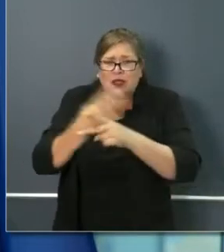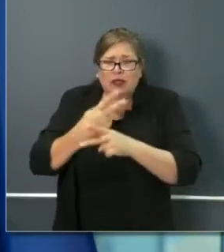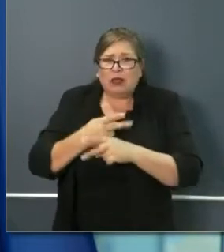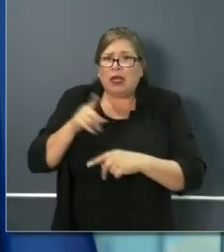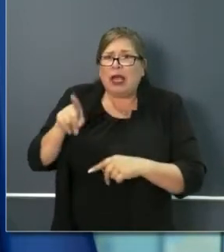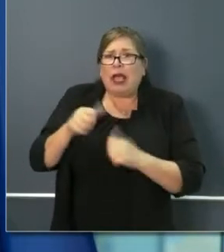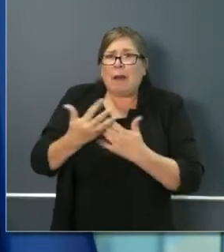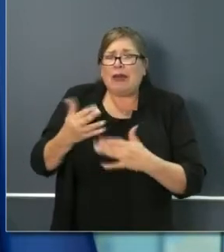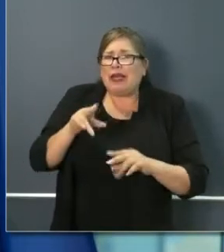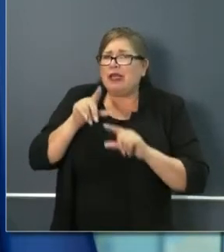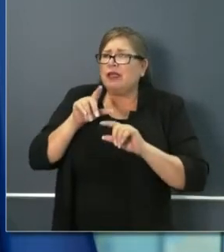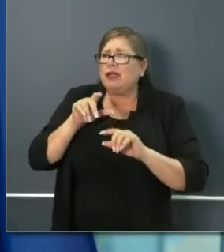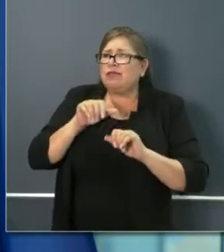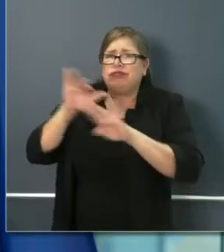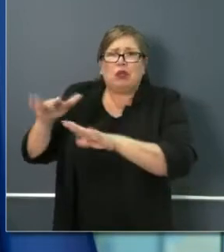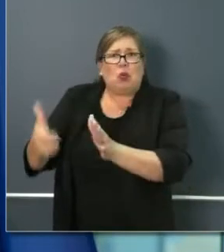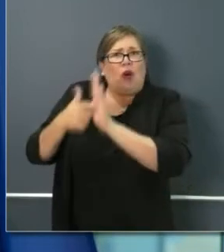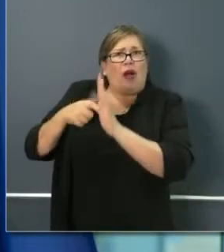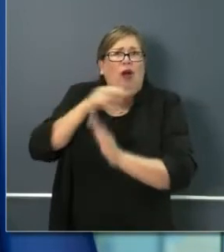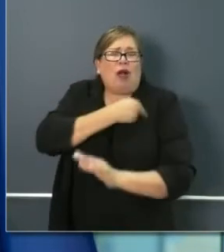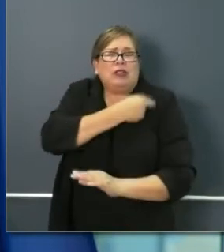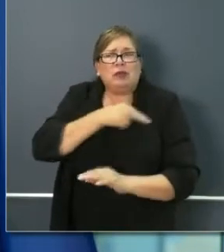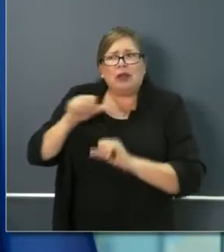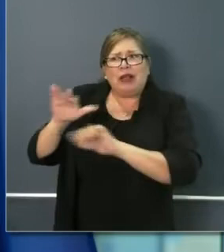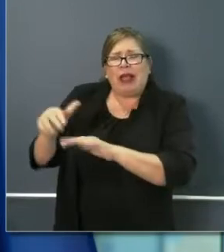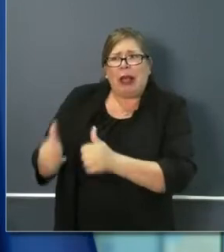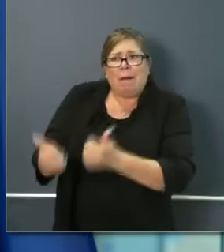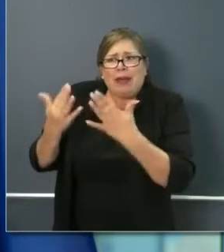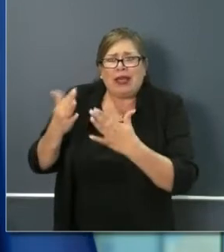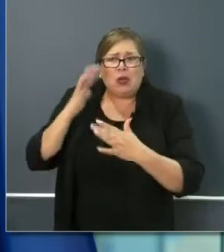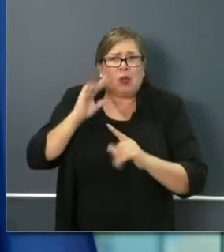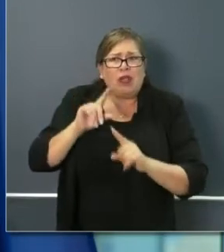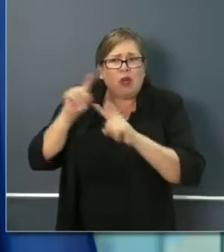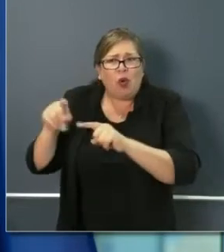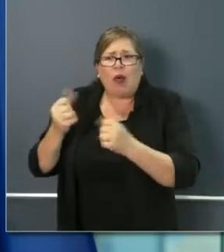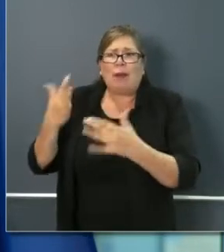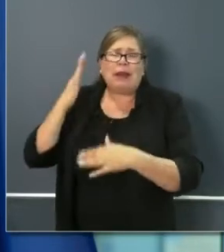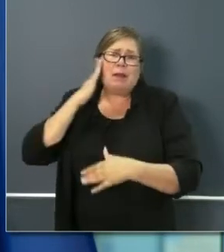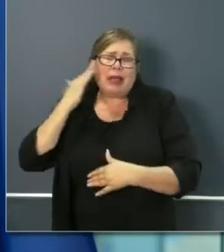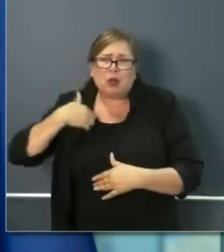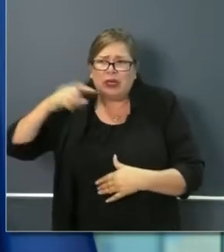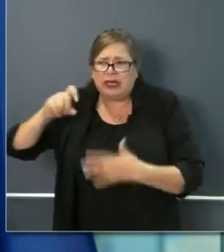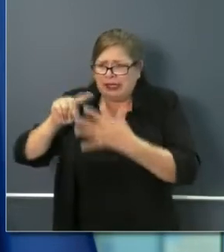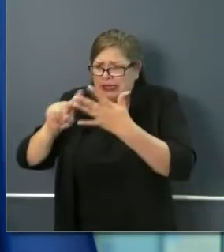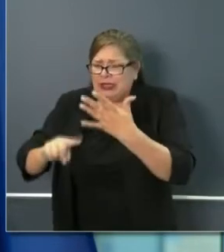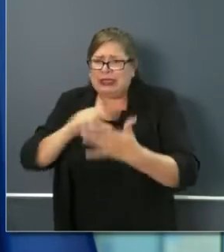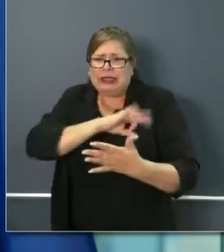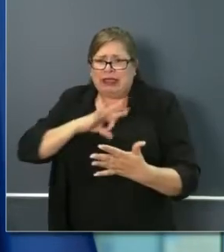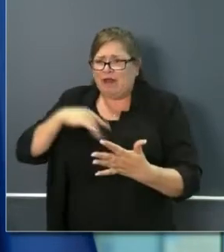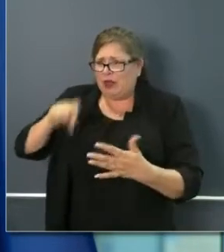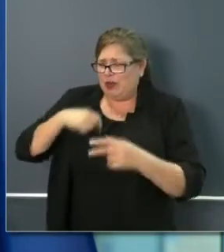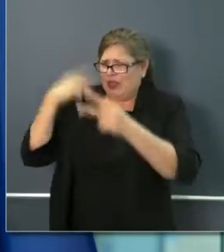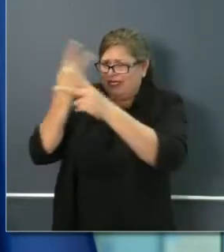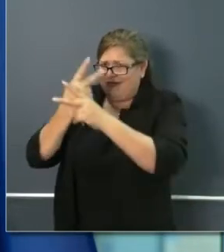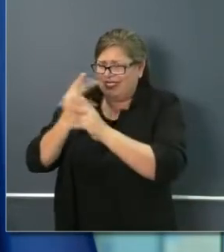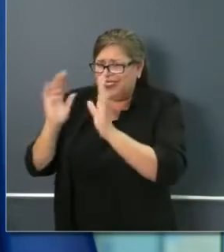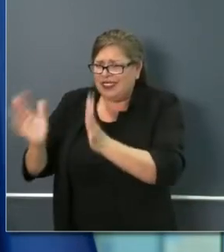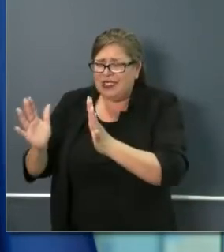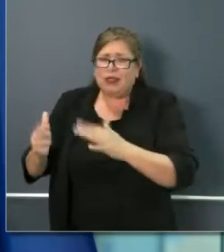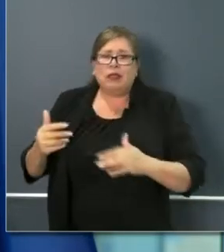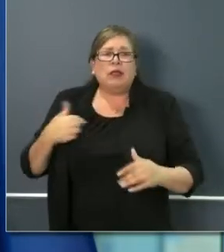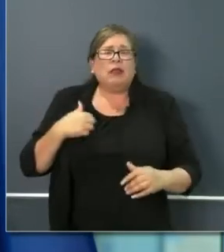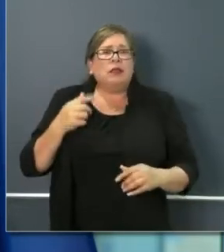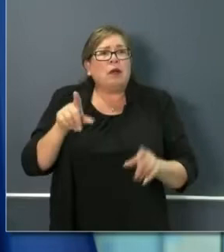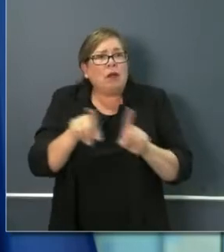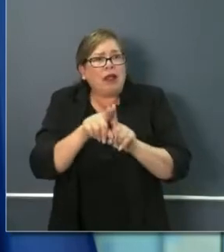slack within our hospital system that we have been able to advance by reducing the census, by eliminating those